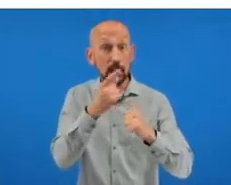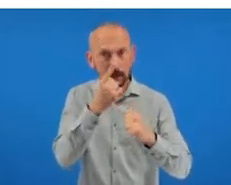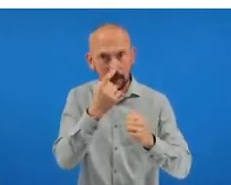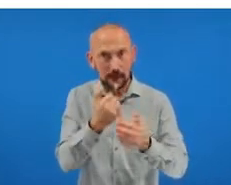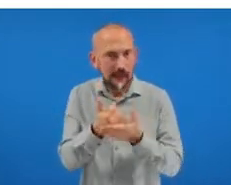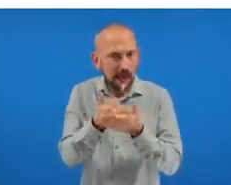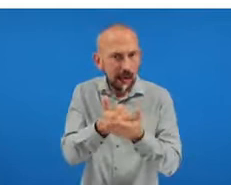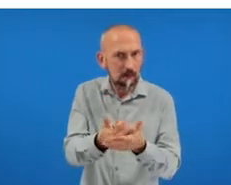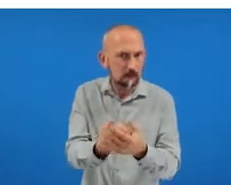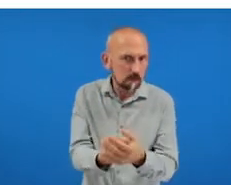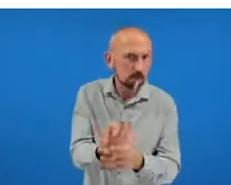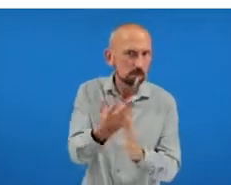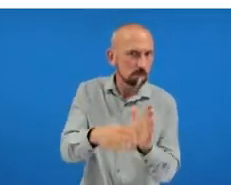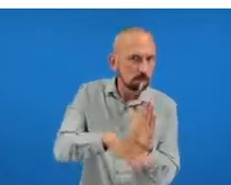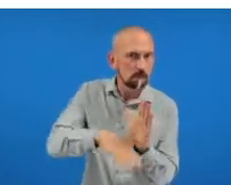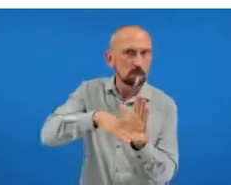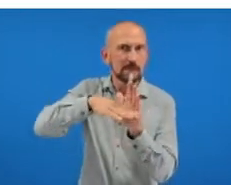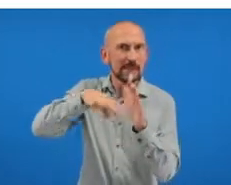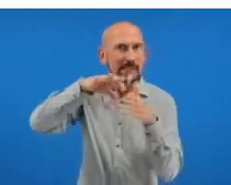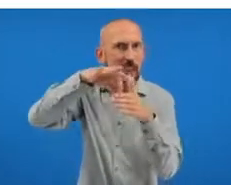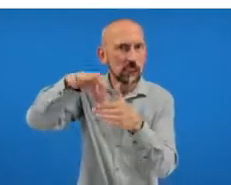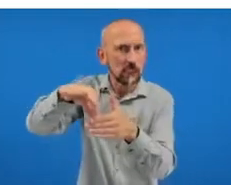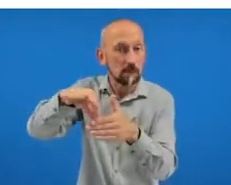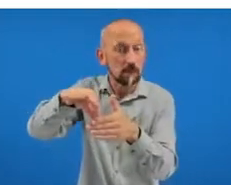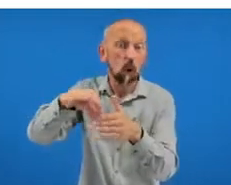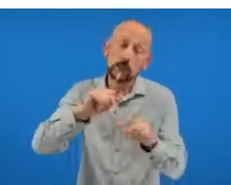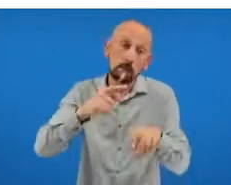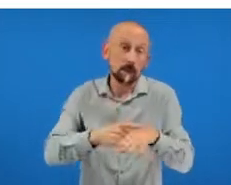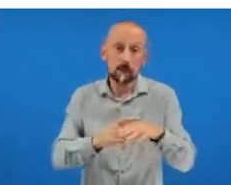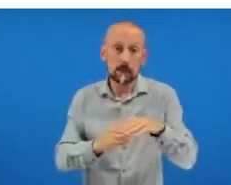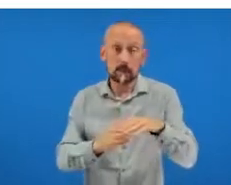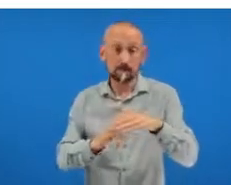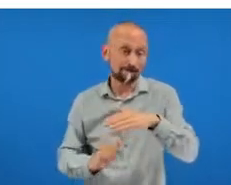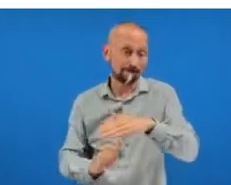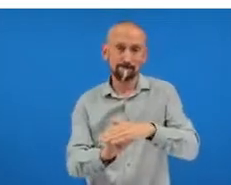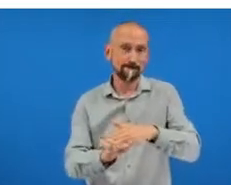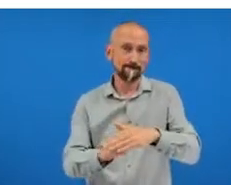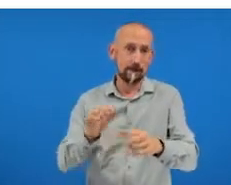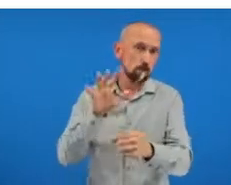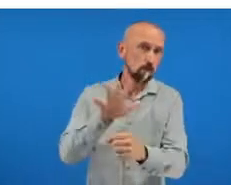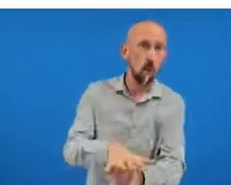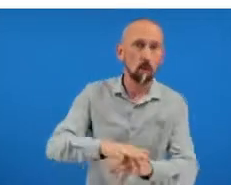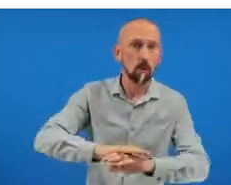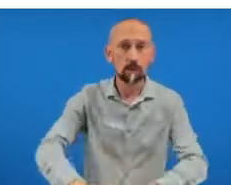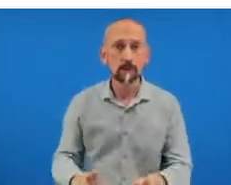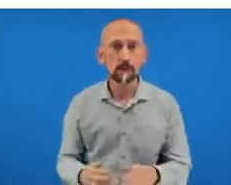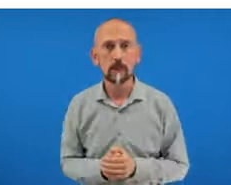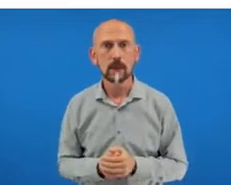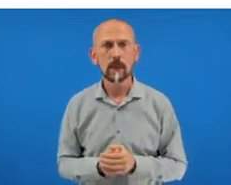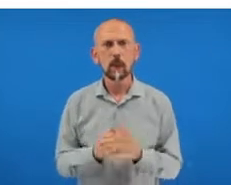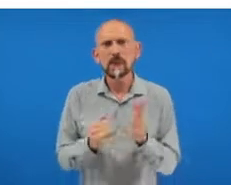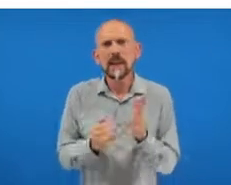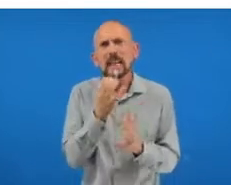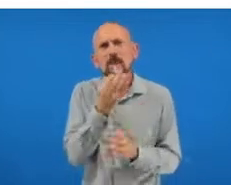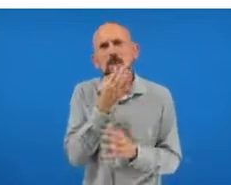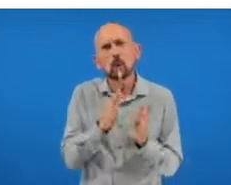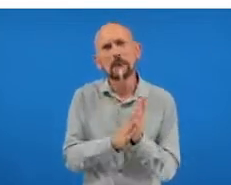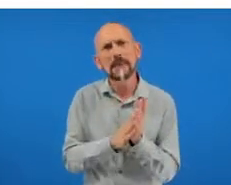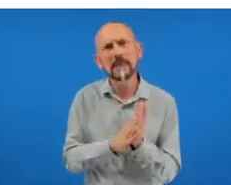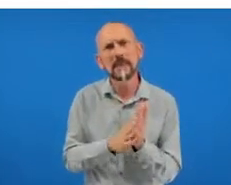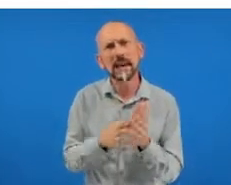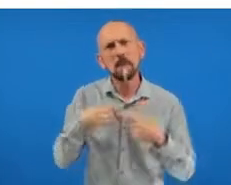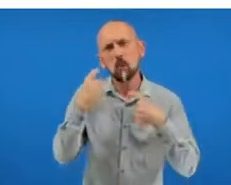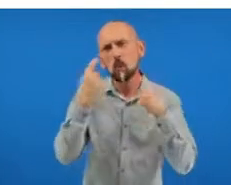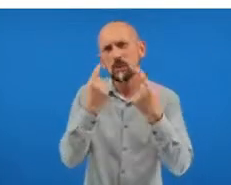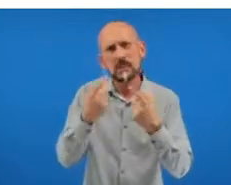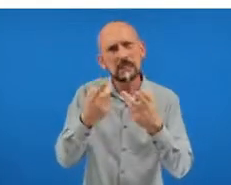of the leadership opportunities that are out there. In our final few minutes together, I wonder whether or not there is anything that any